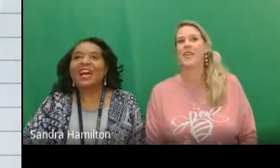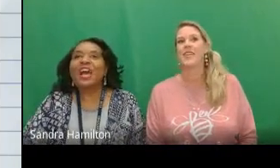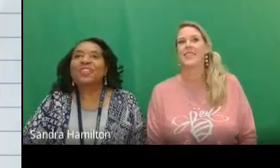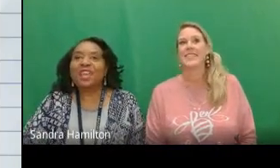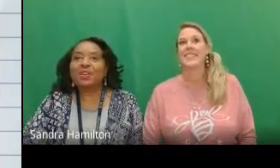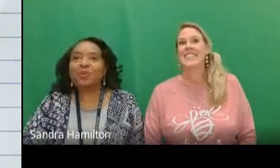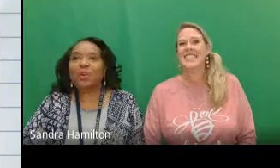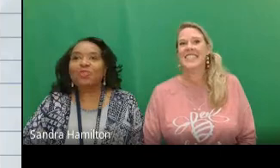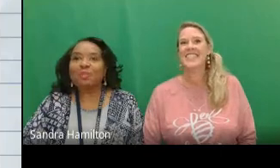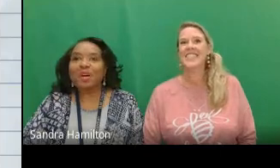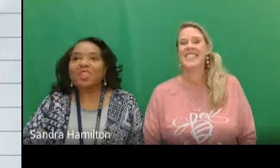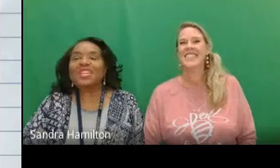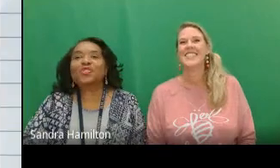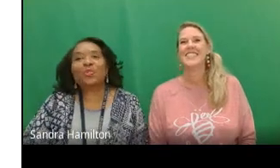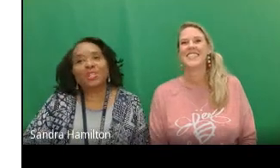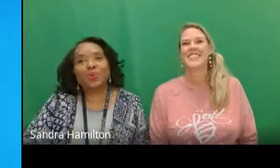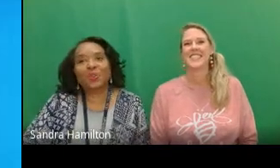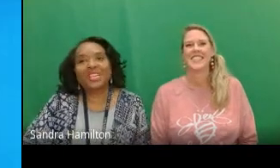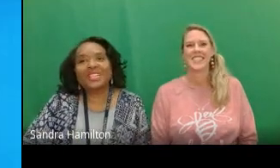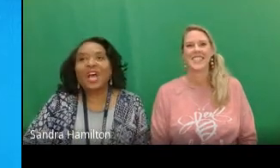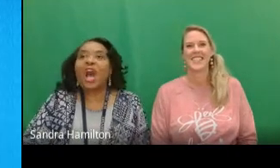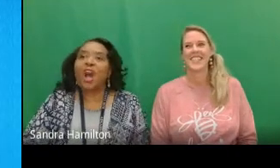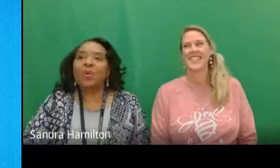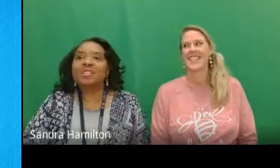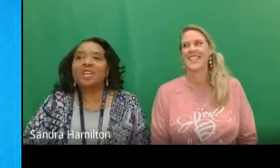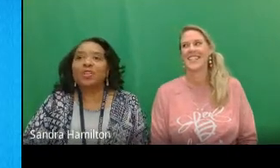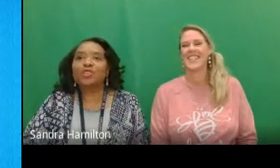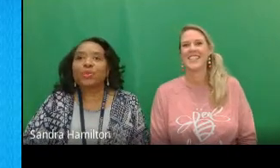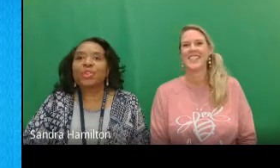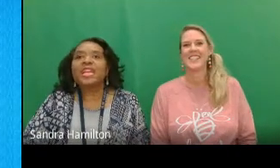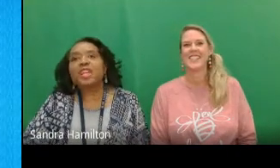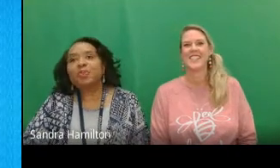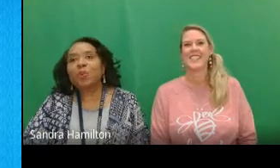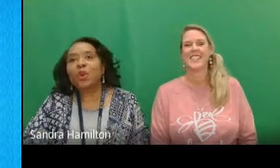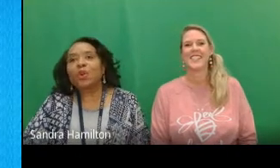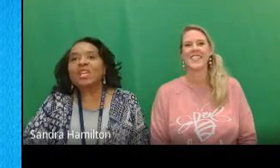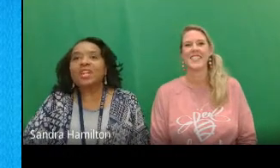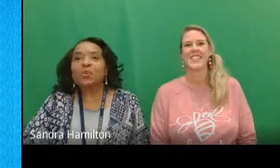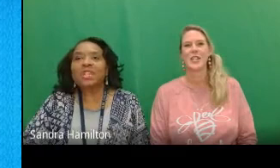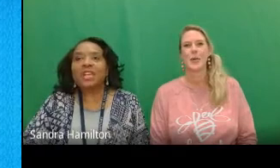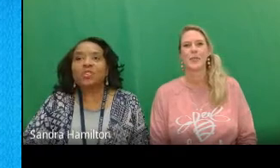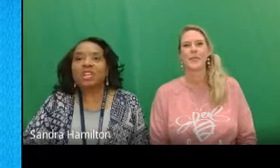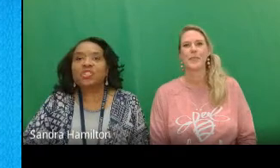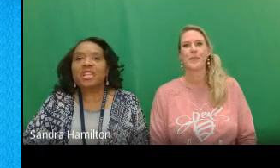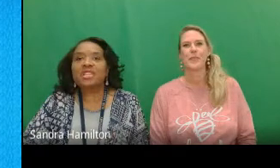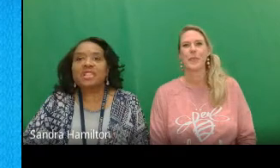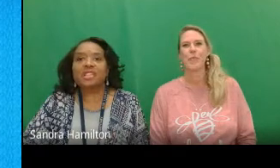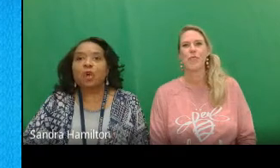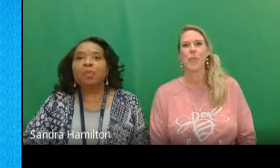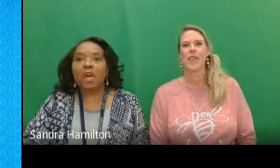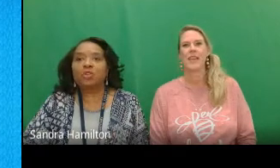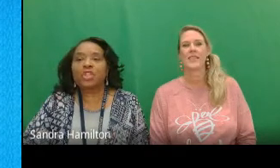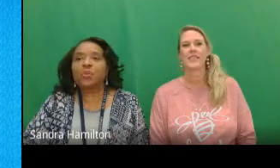up. The character word for the month is trustworthiness. Always tell the truth. Keep your word. Don't take or touch things